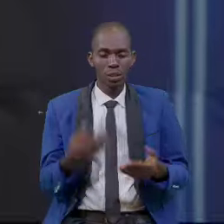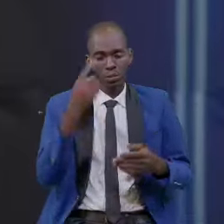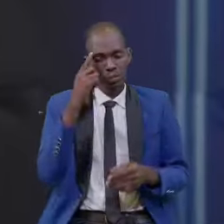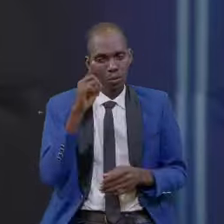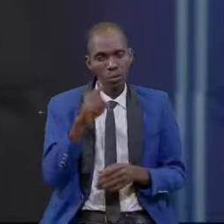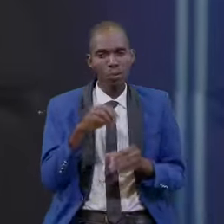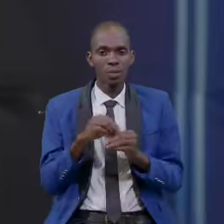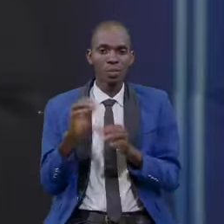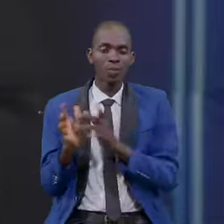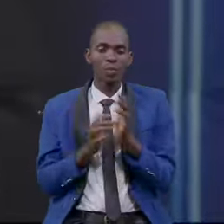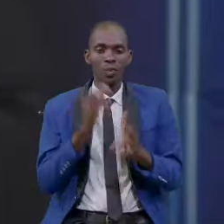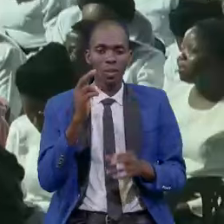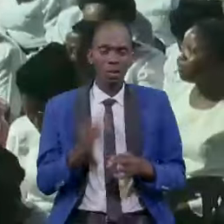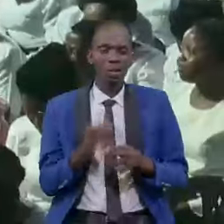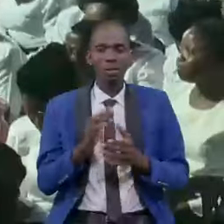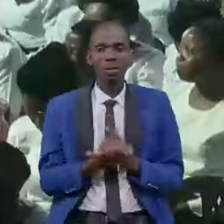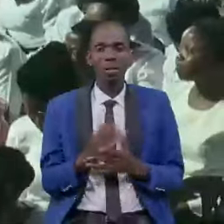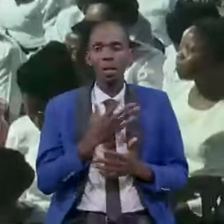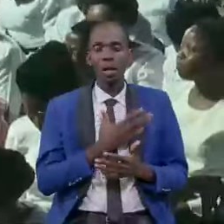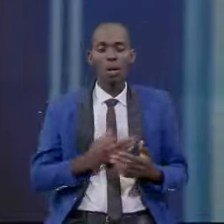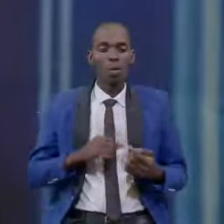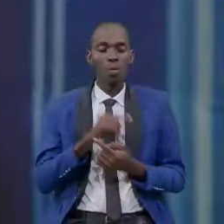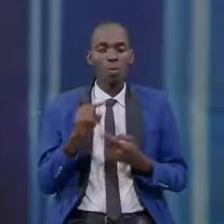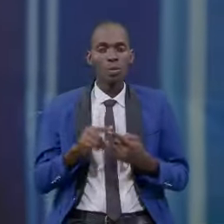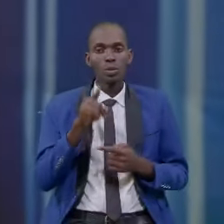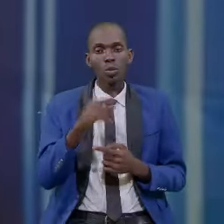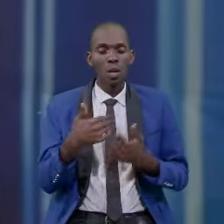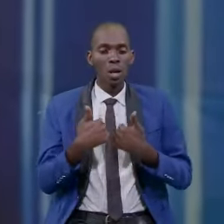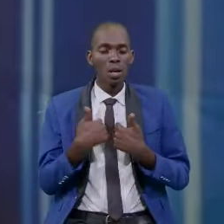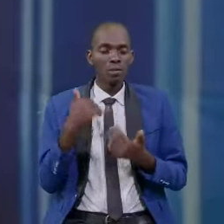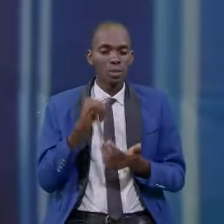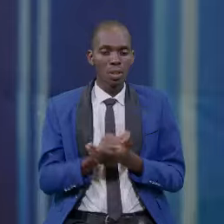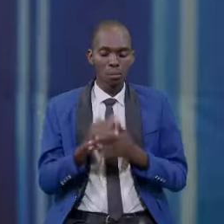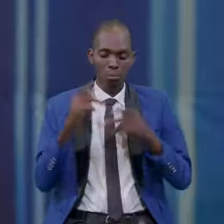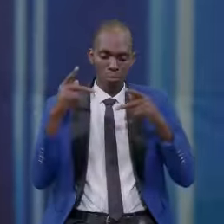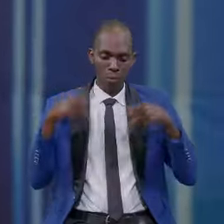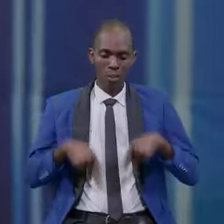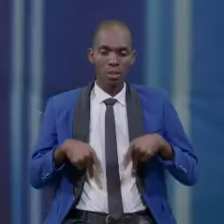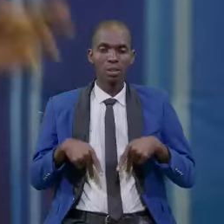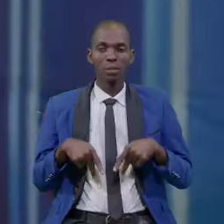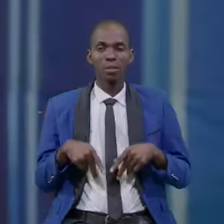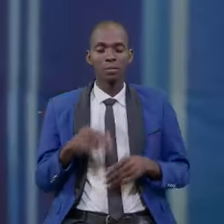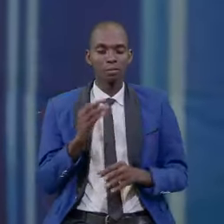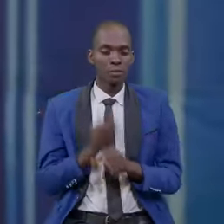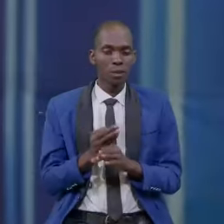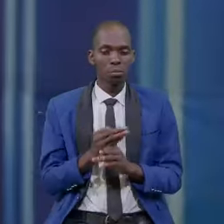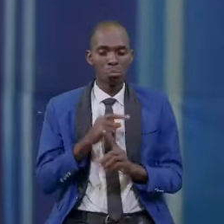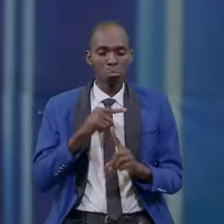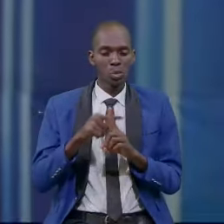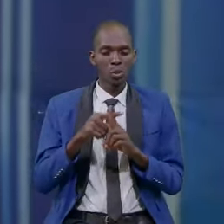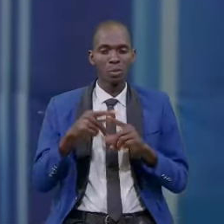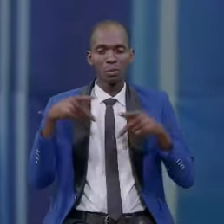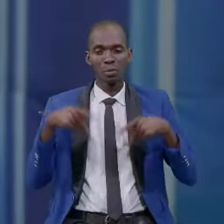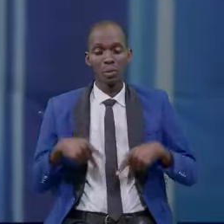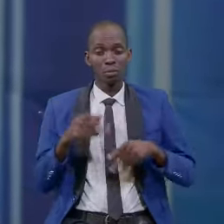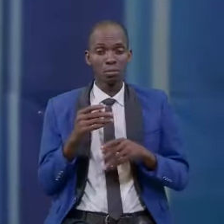Lord is here for you. And when you have that personal faith, positive faith, practical